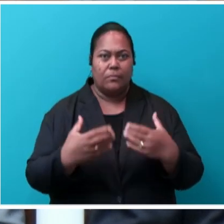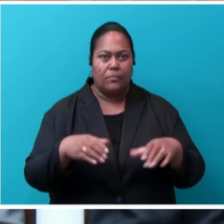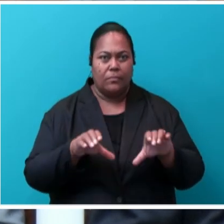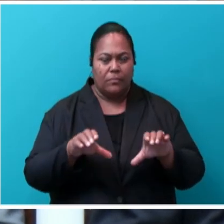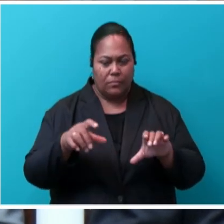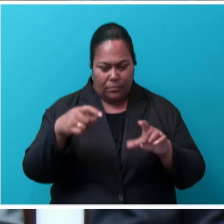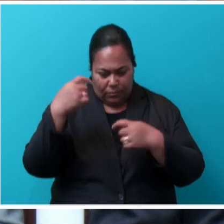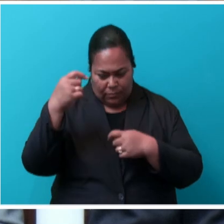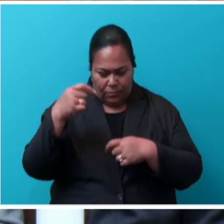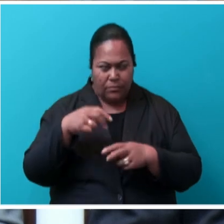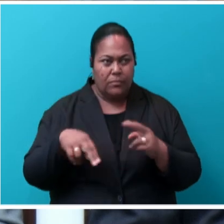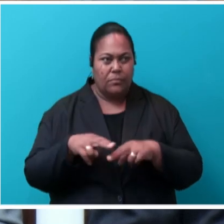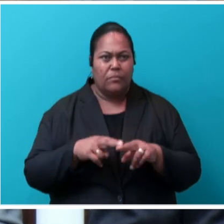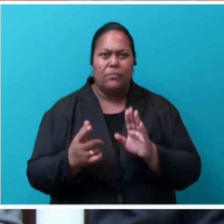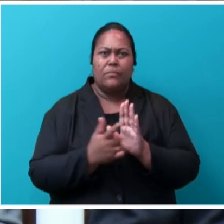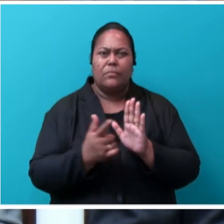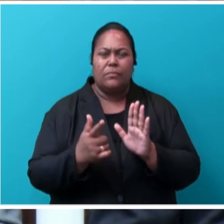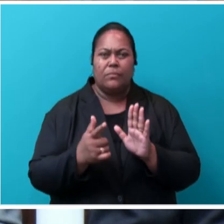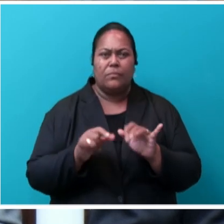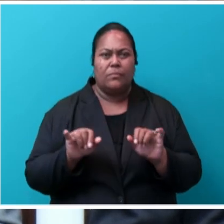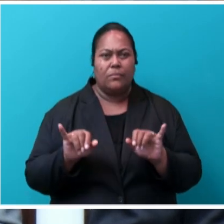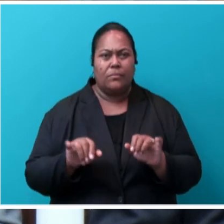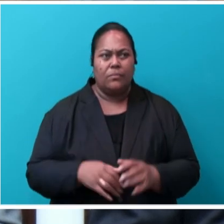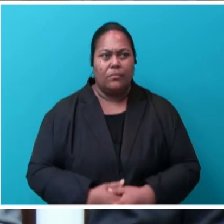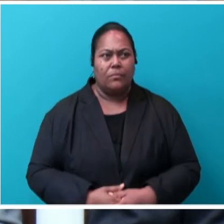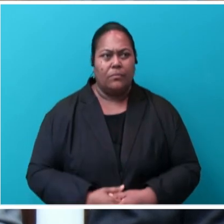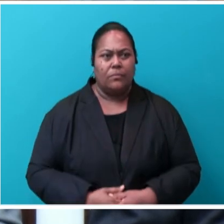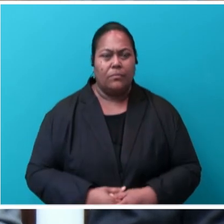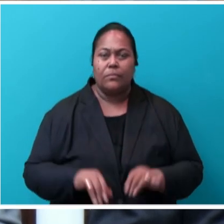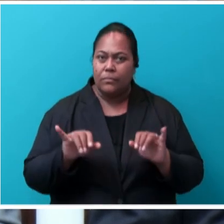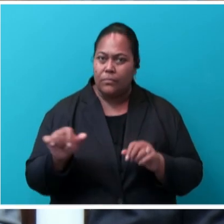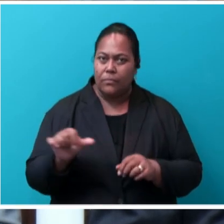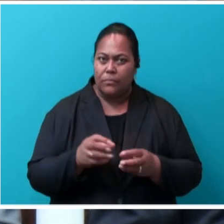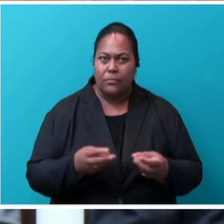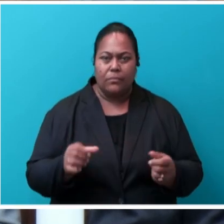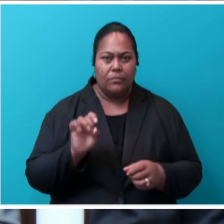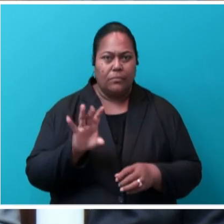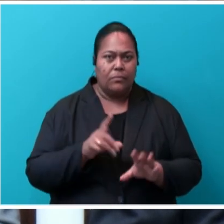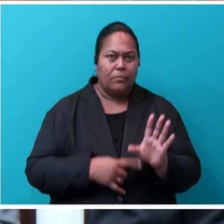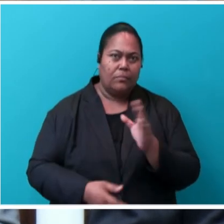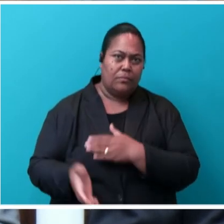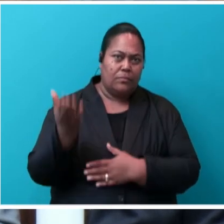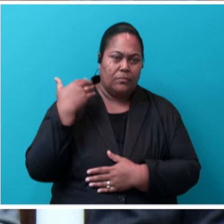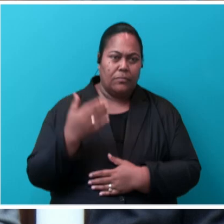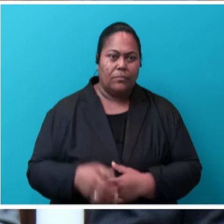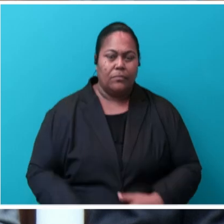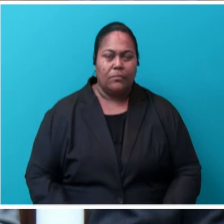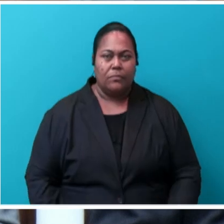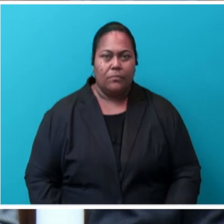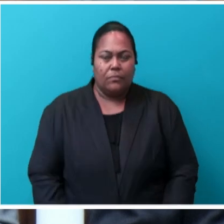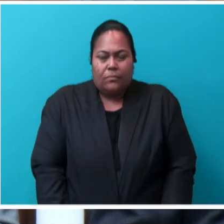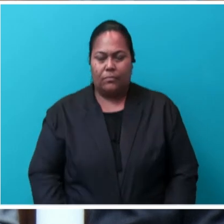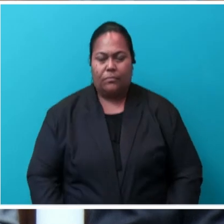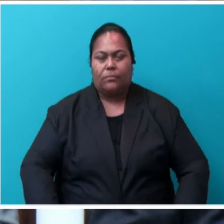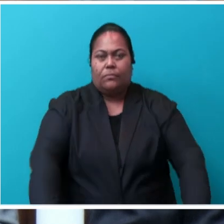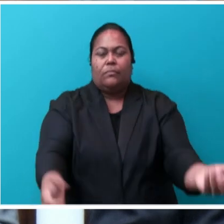these are legacy issues, and these are issues that should have been addressed 10 years ago. And mostly these